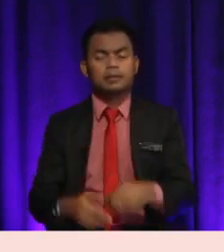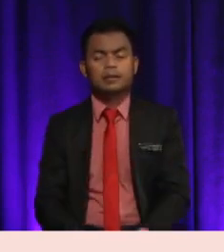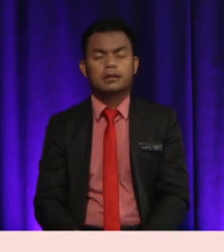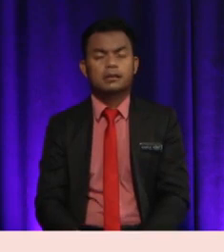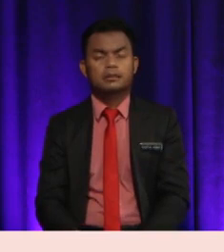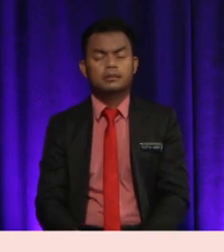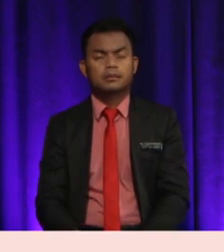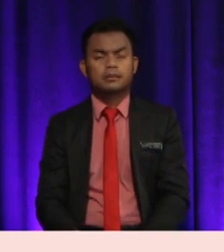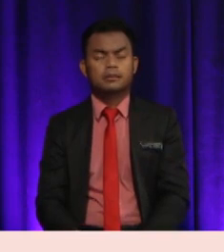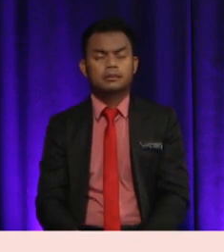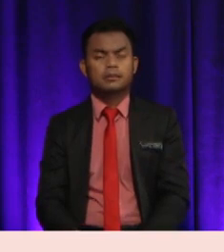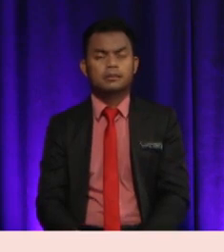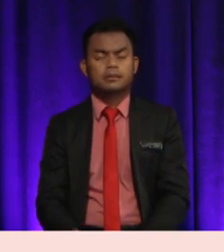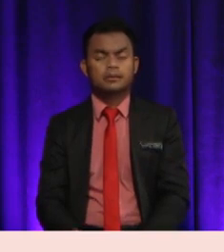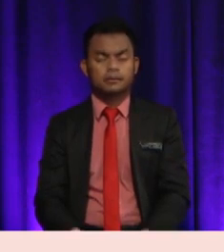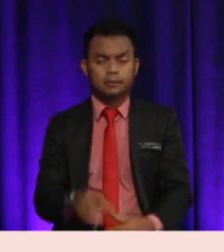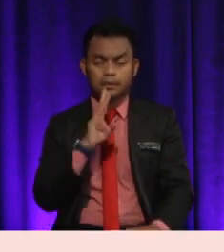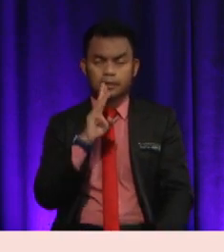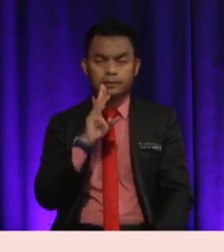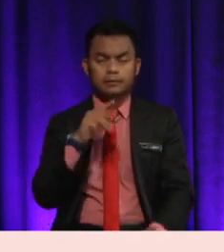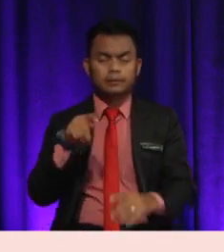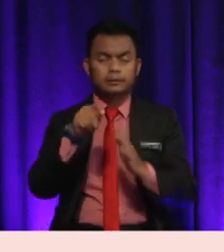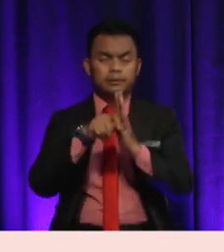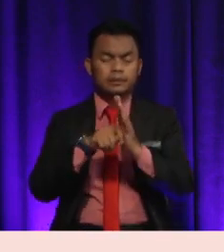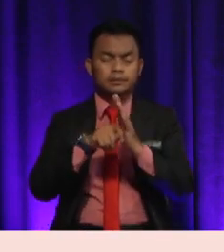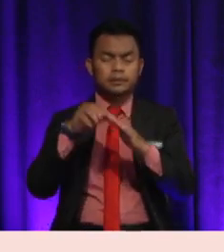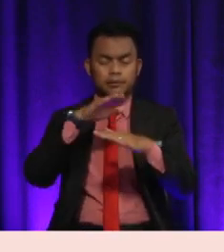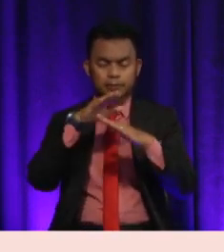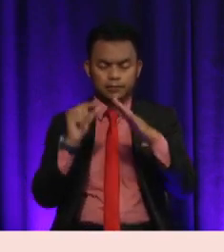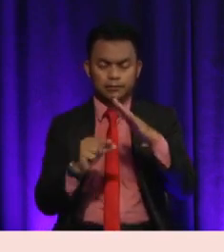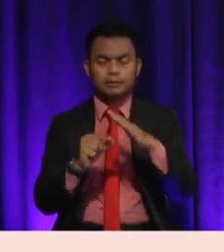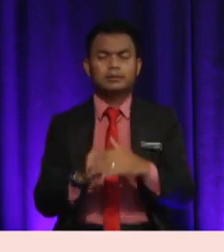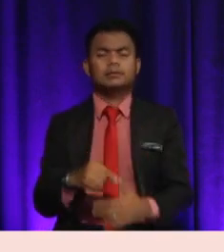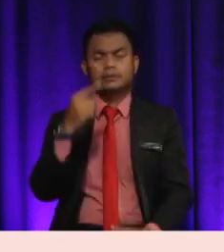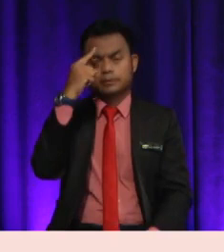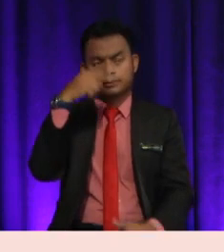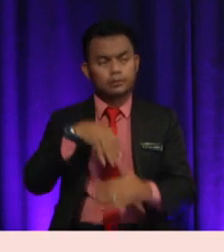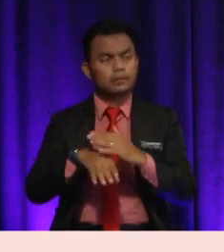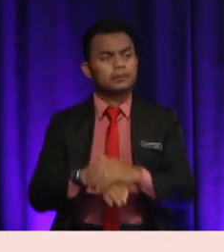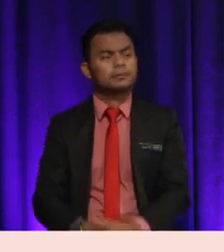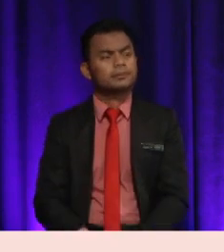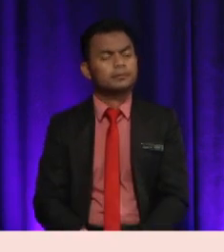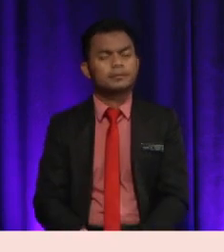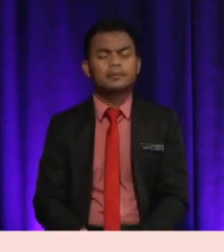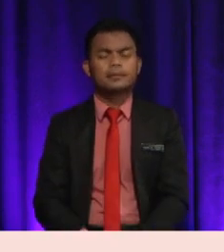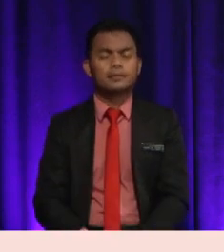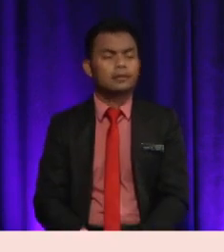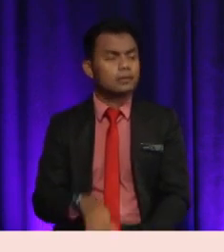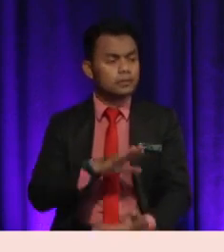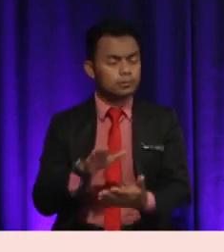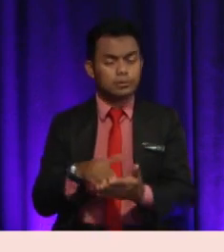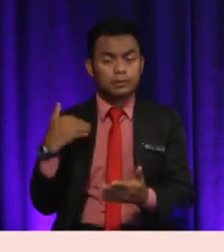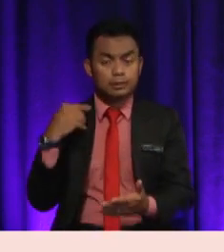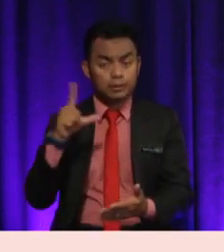and also how determined she is to get a camera and choose the best camera that she wants. So it's more about Lily's passion and how